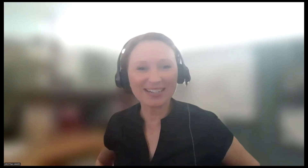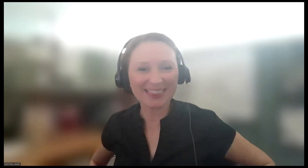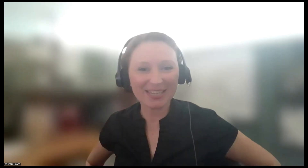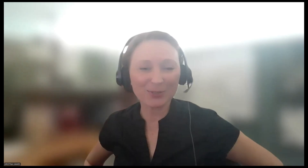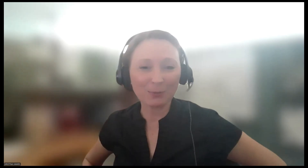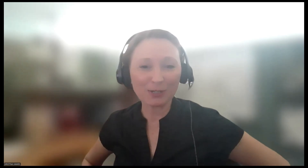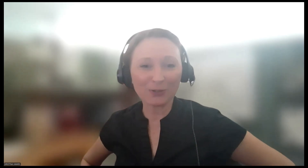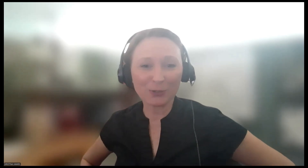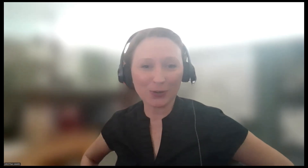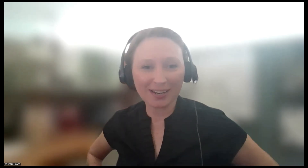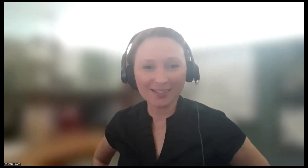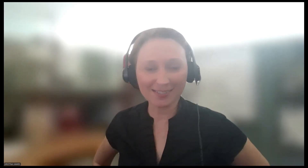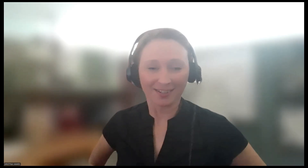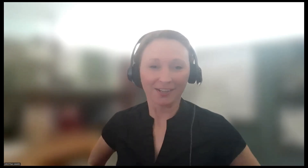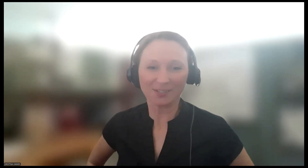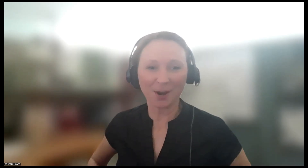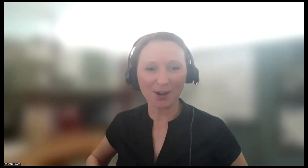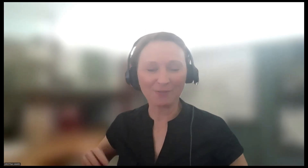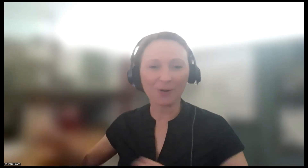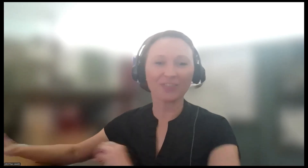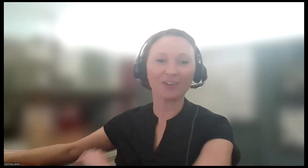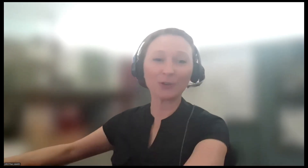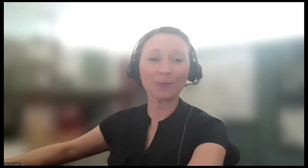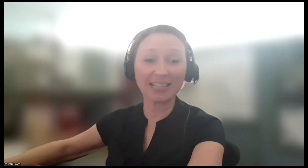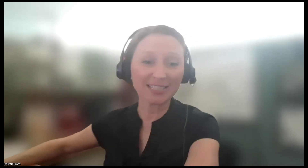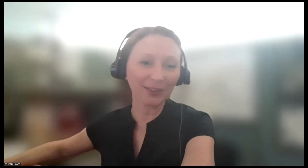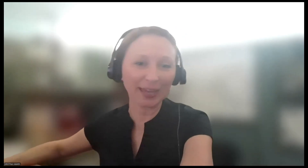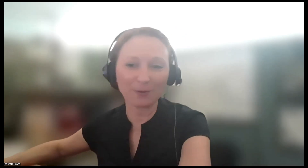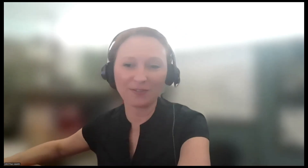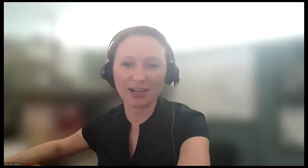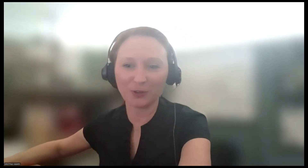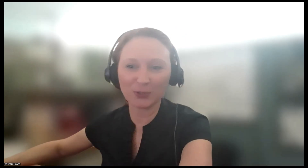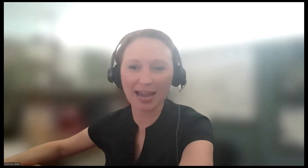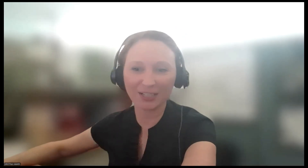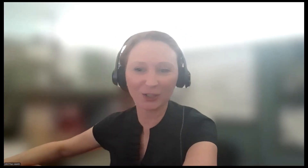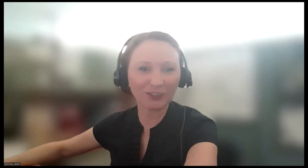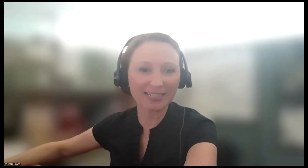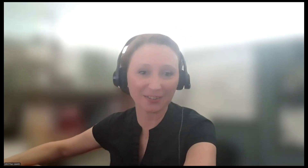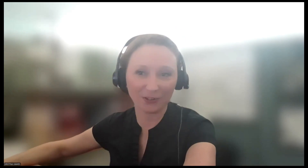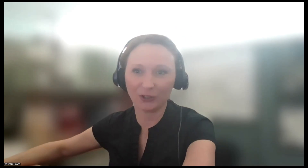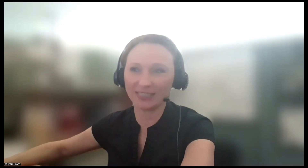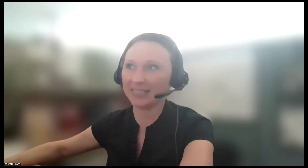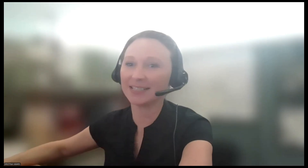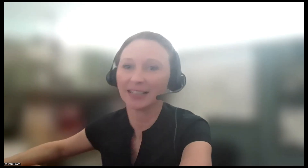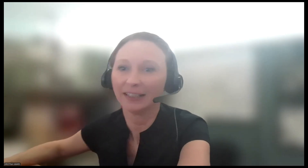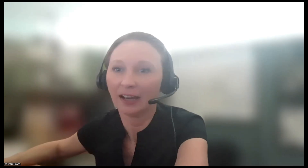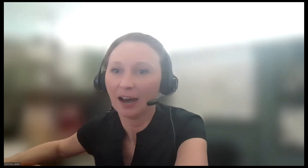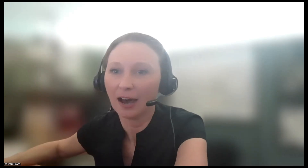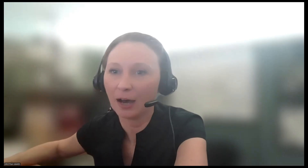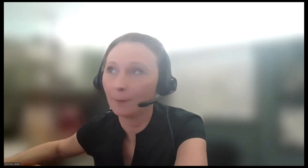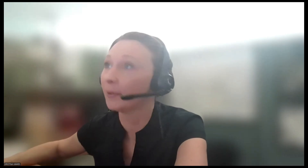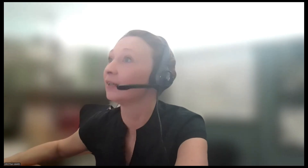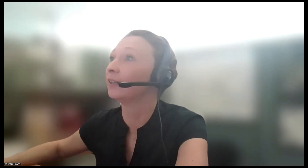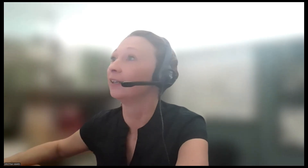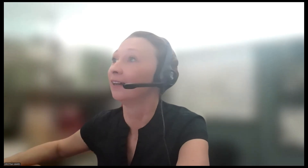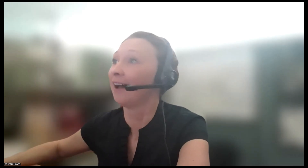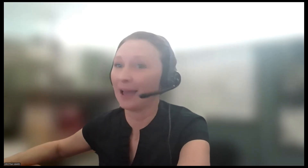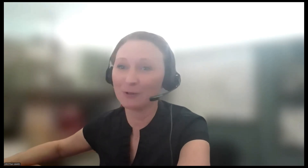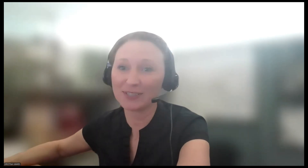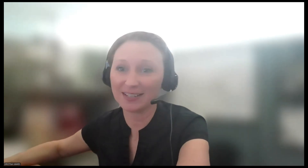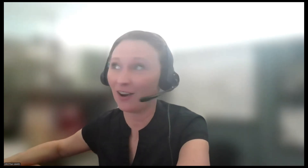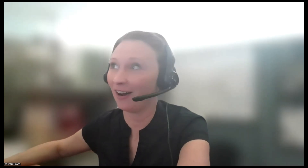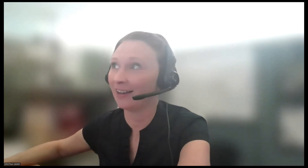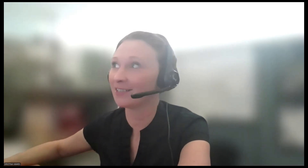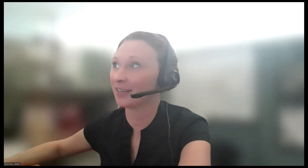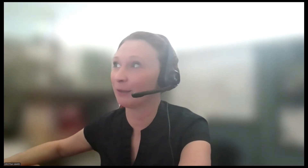Hello, everyone, and thank you so much for joining us. Sorry for the few-minute delay. We've had a few technical difficulties. Um,